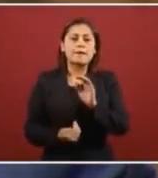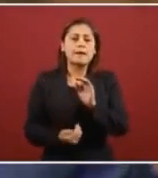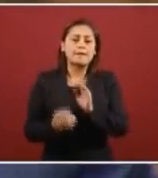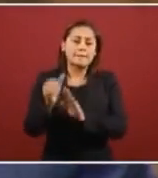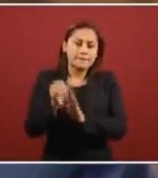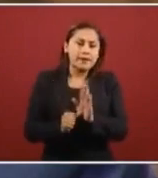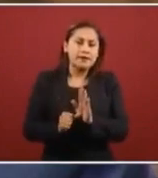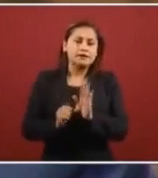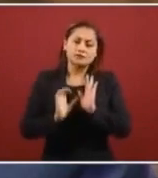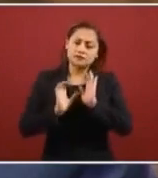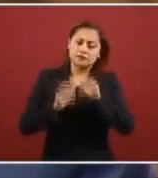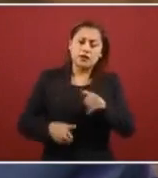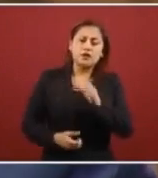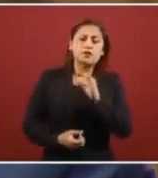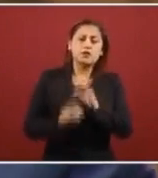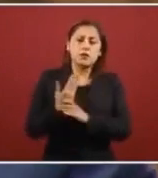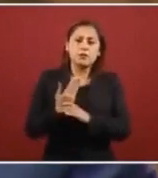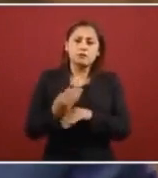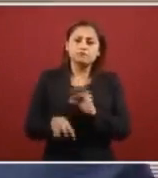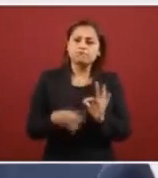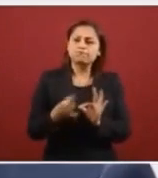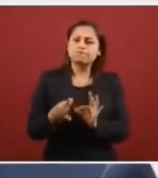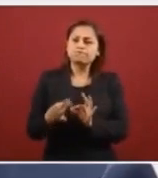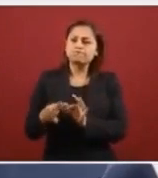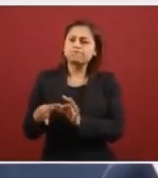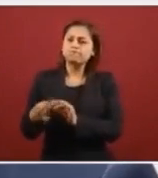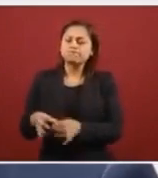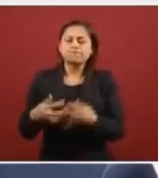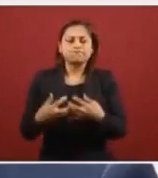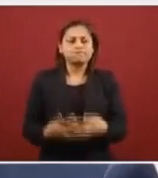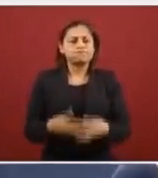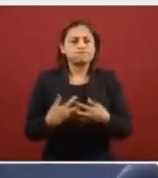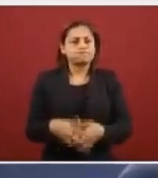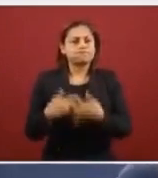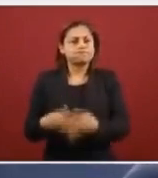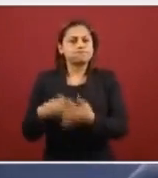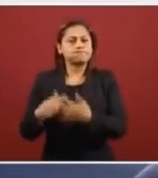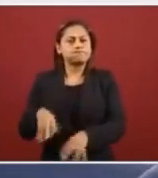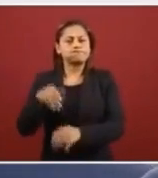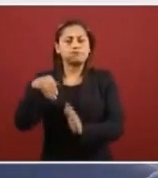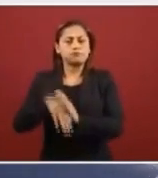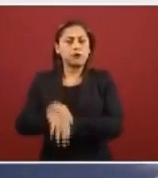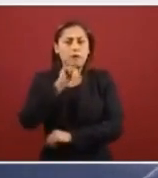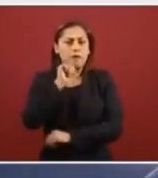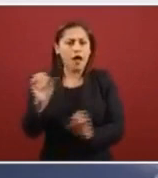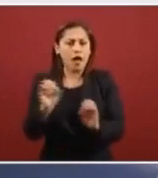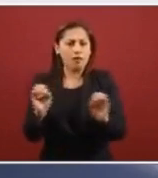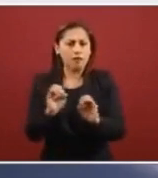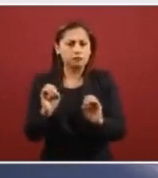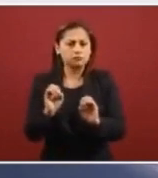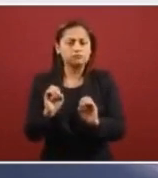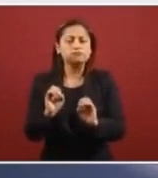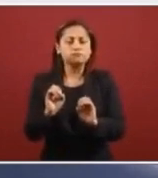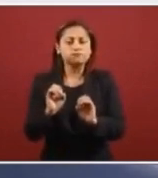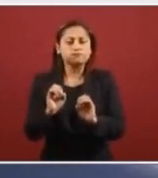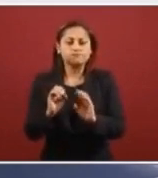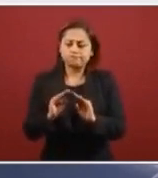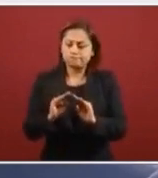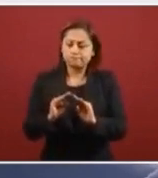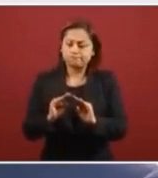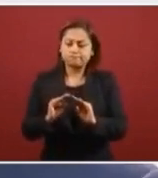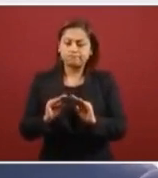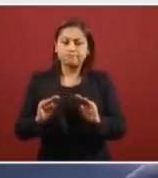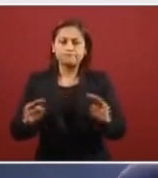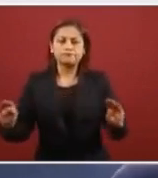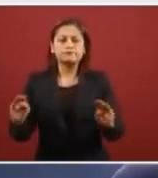we haven't lost production due to the contrary we've maintained and stabilized